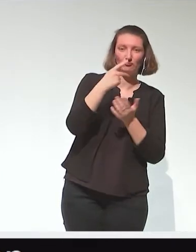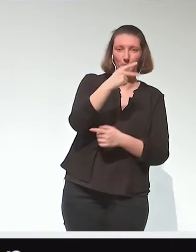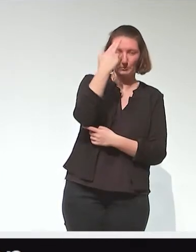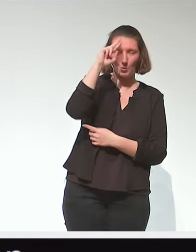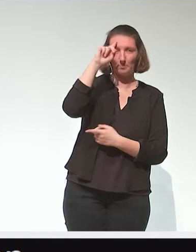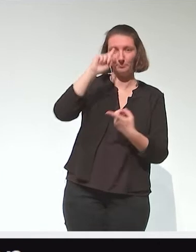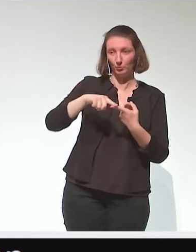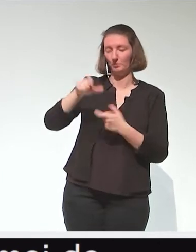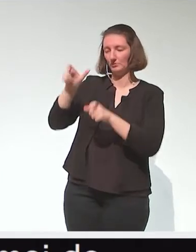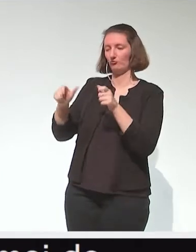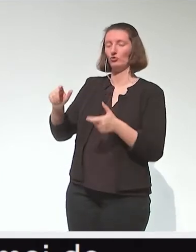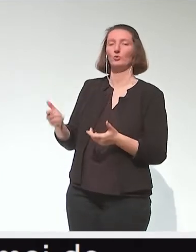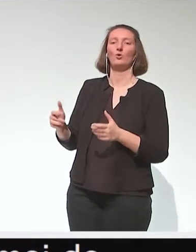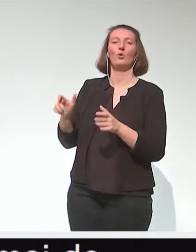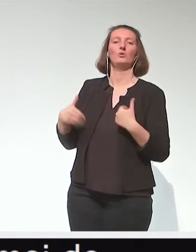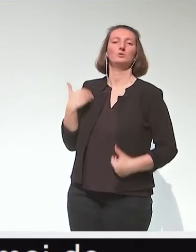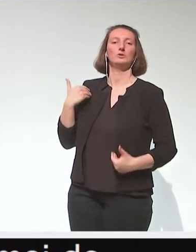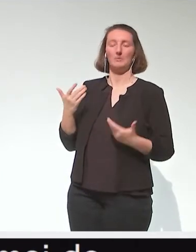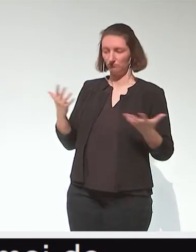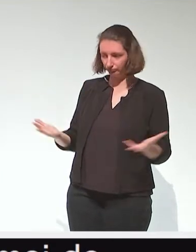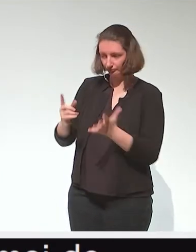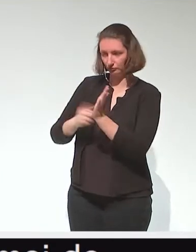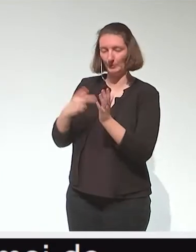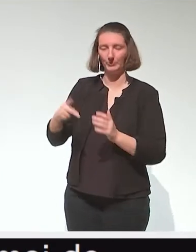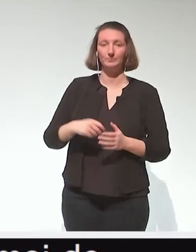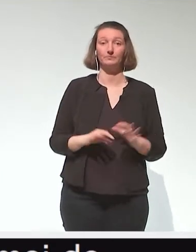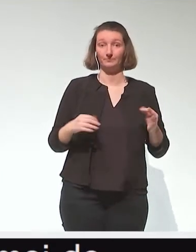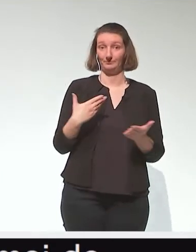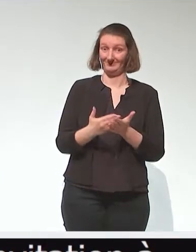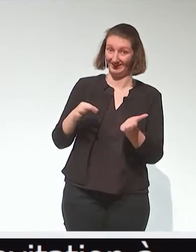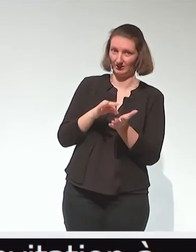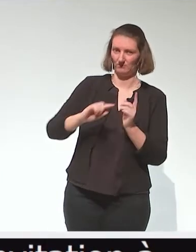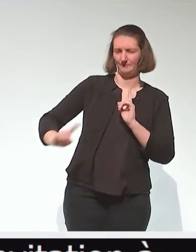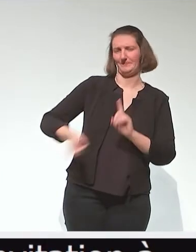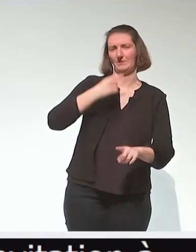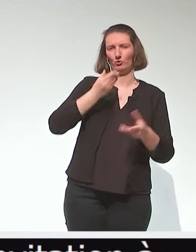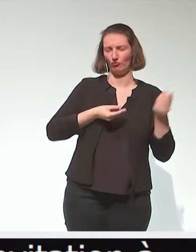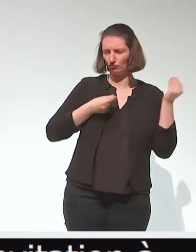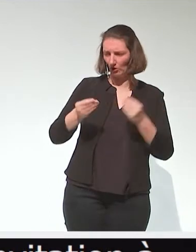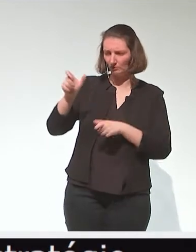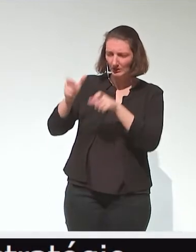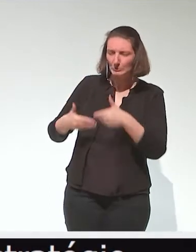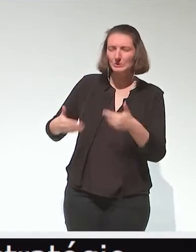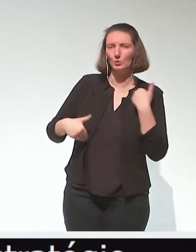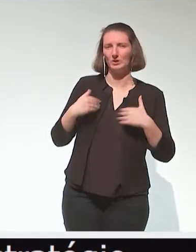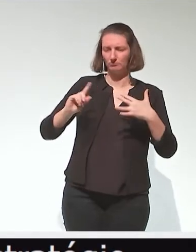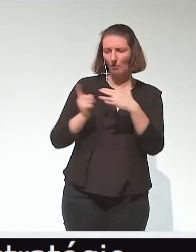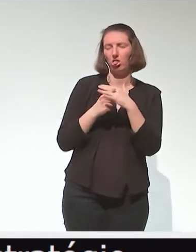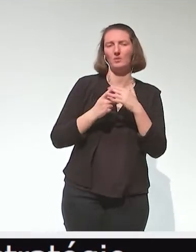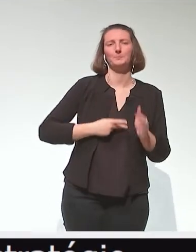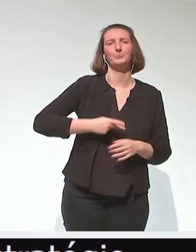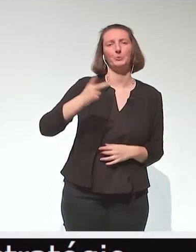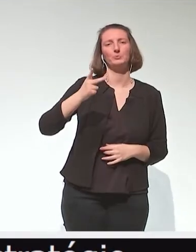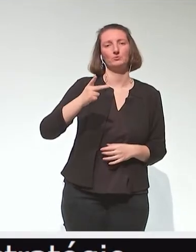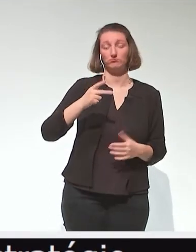support the rights of the handicapped. This strategy is a very important tool to reinforce inclusion